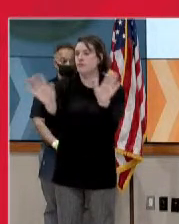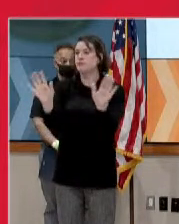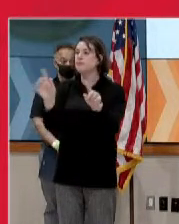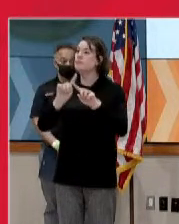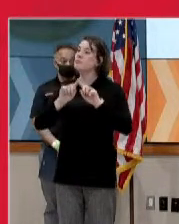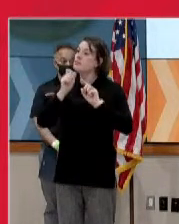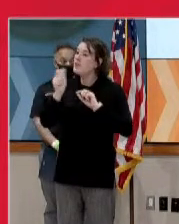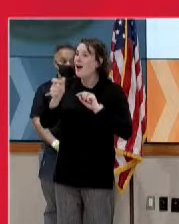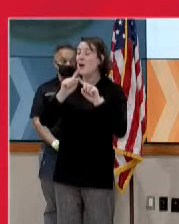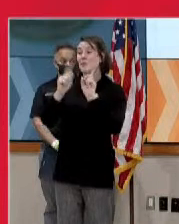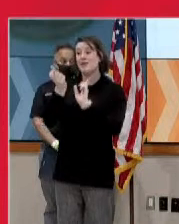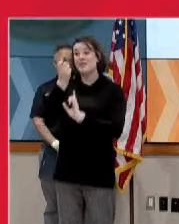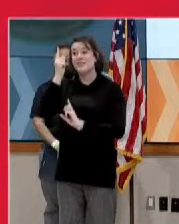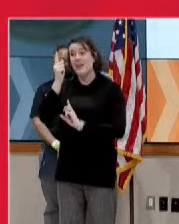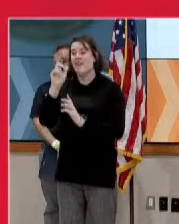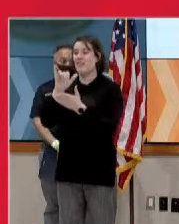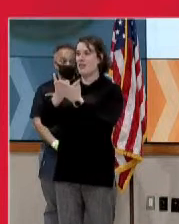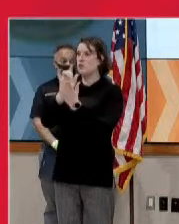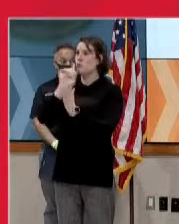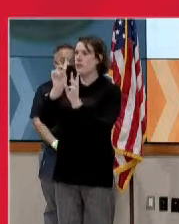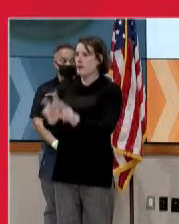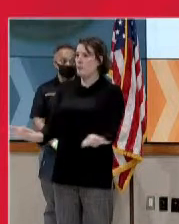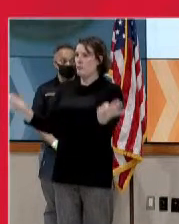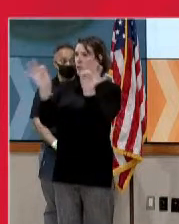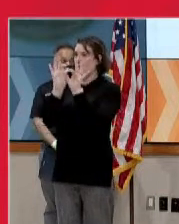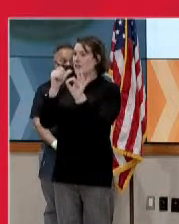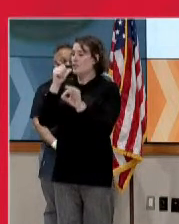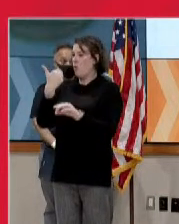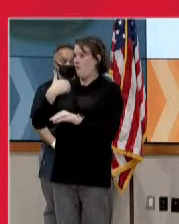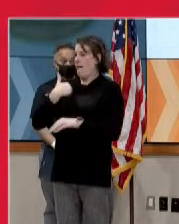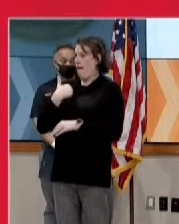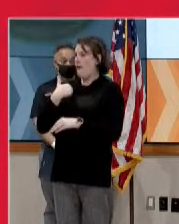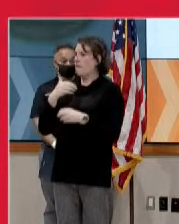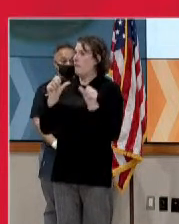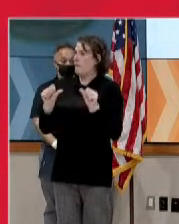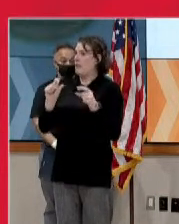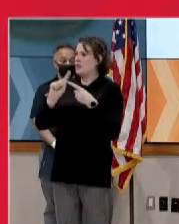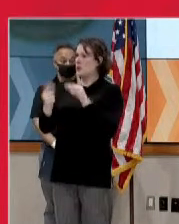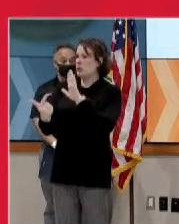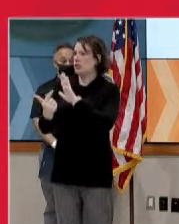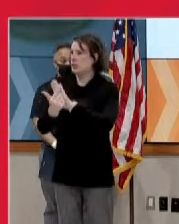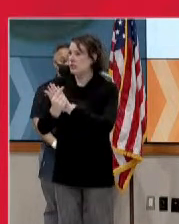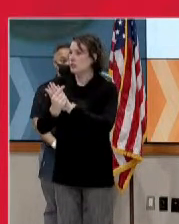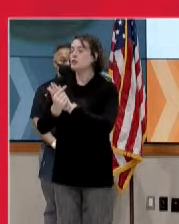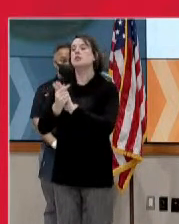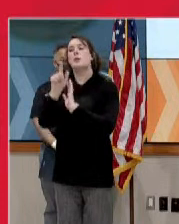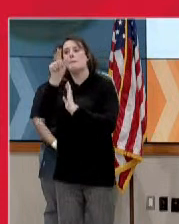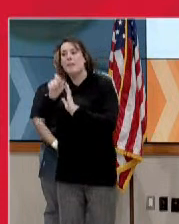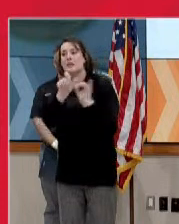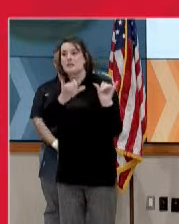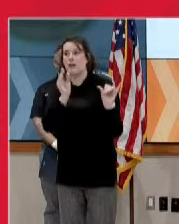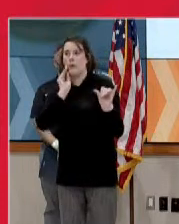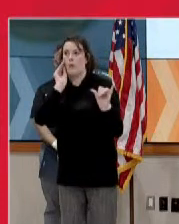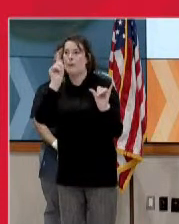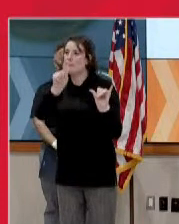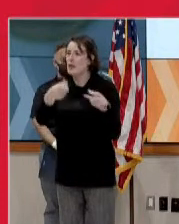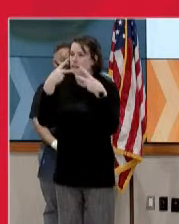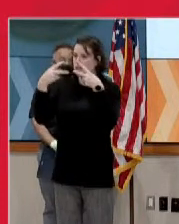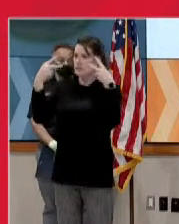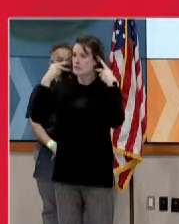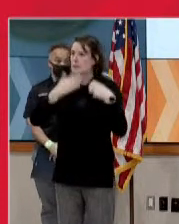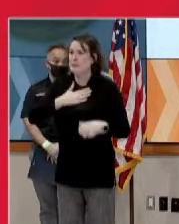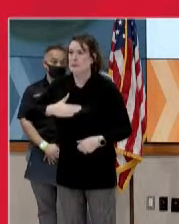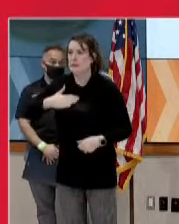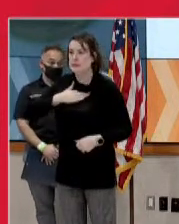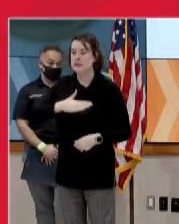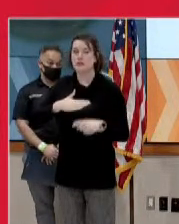work together. Look, we don't have that tool, so let's buckle down even more. Let's do it. There's no other option. And has there